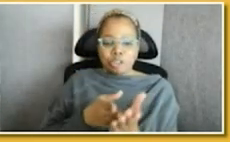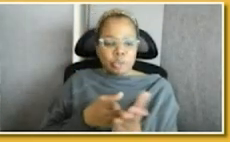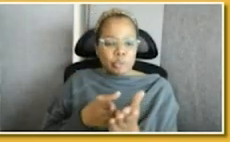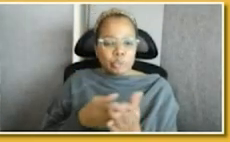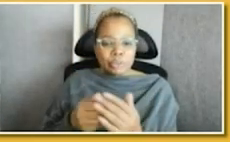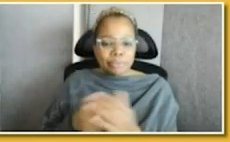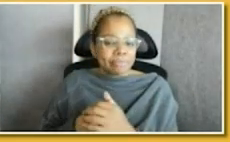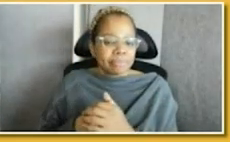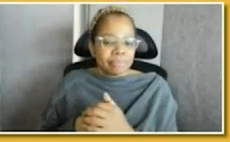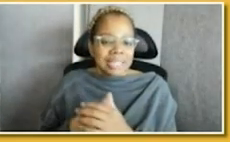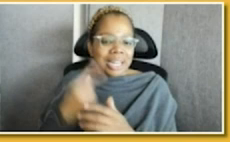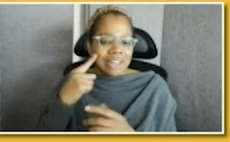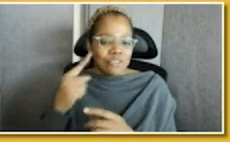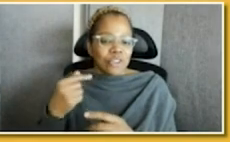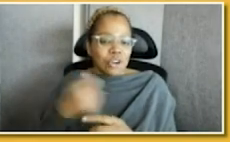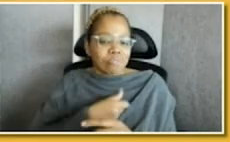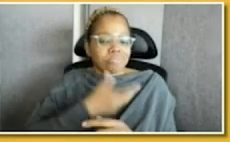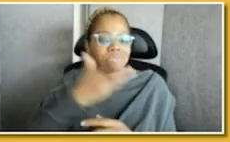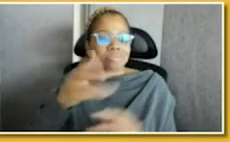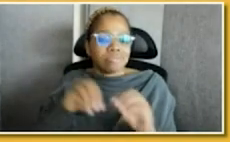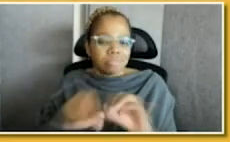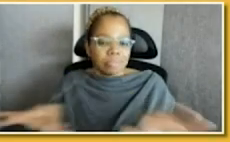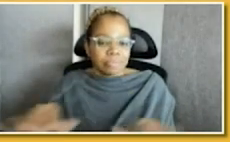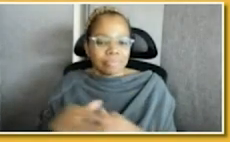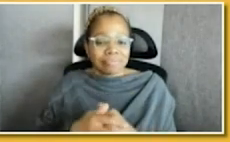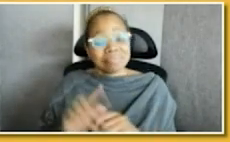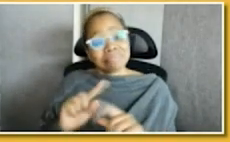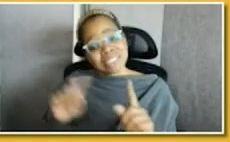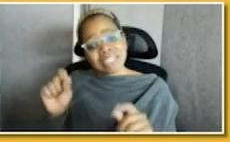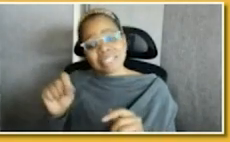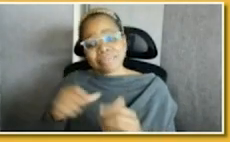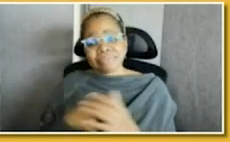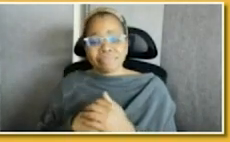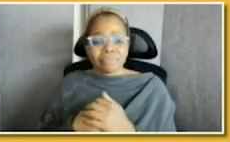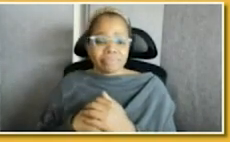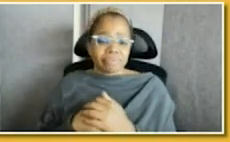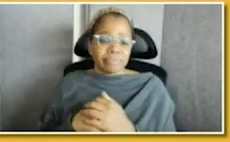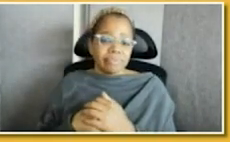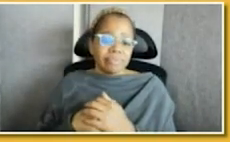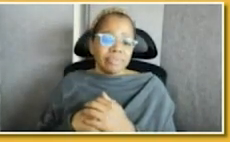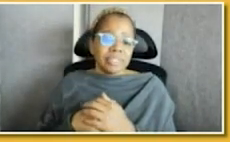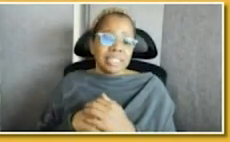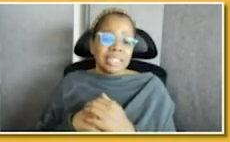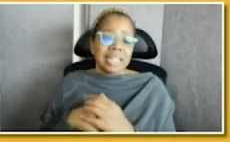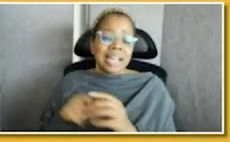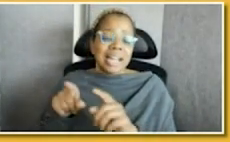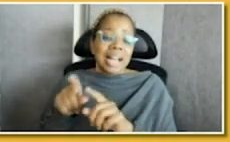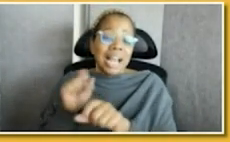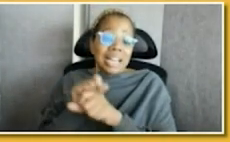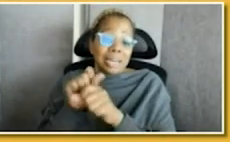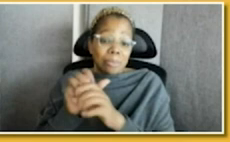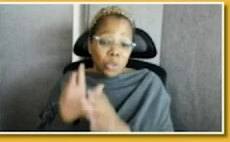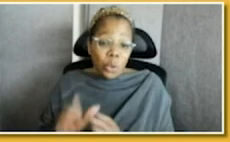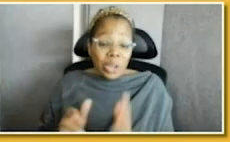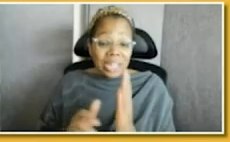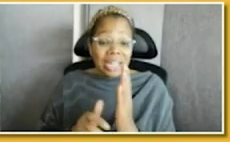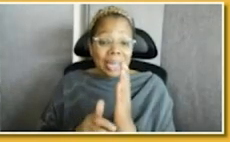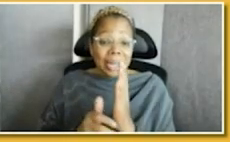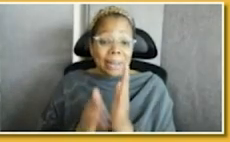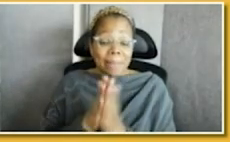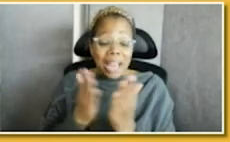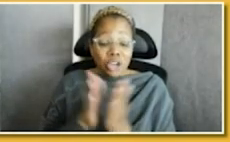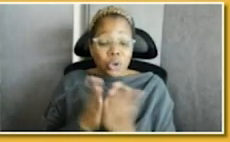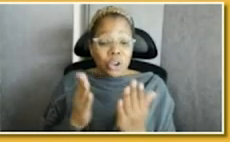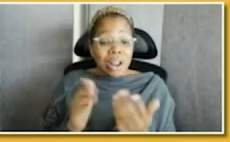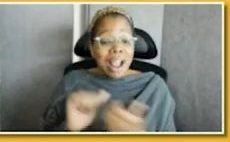having a voice. Mm-hmm. But yeah, as far as just an employee manual of, you know, of how Ron,